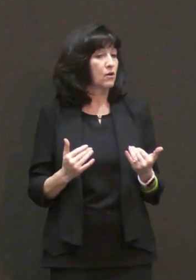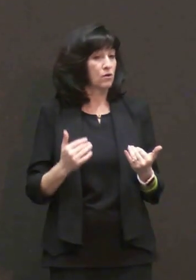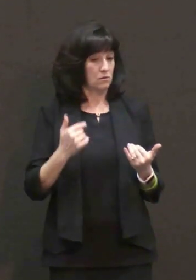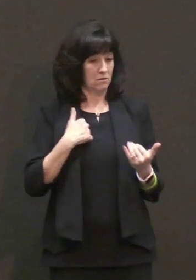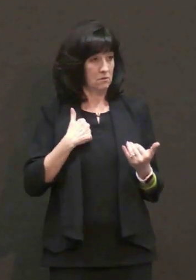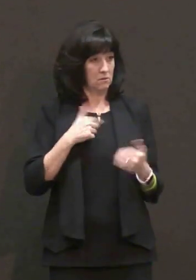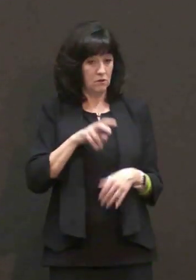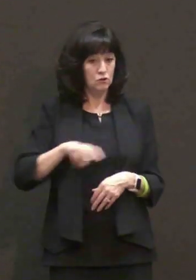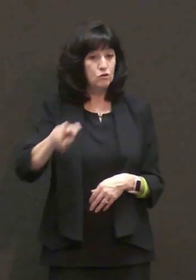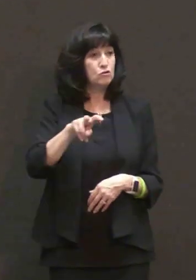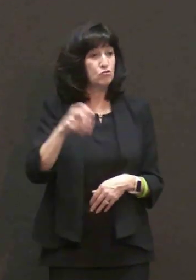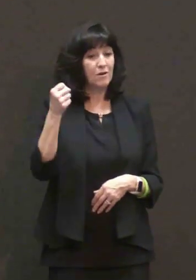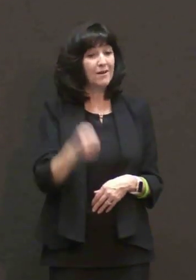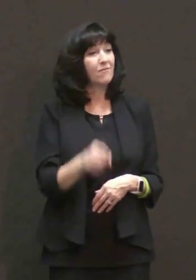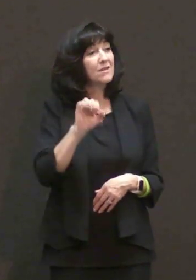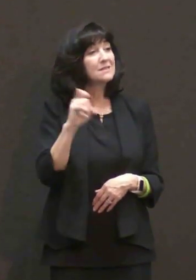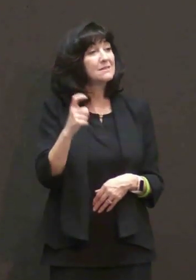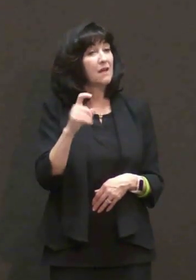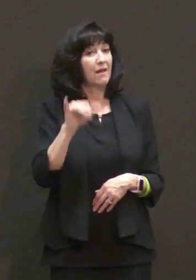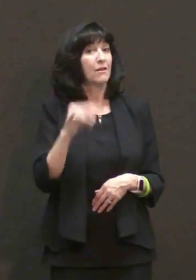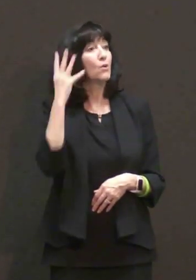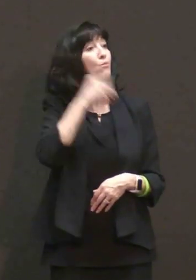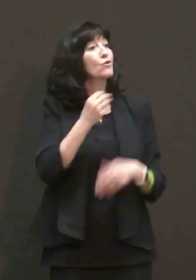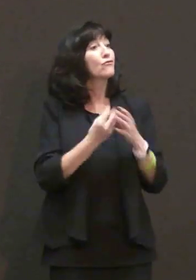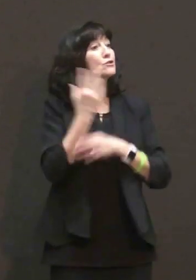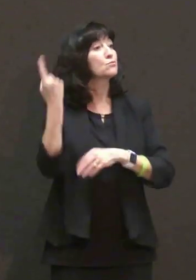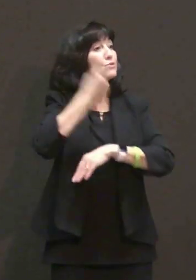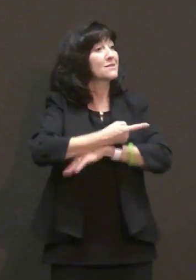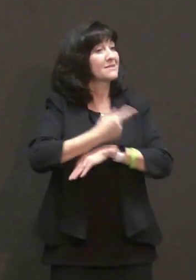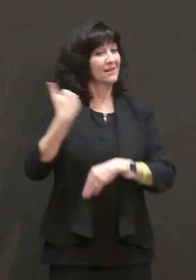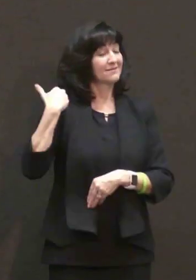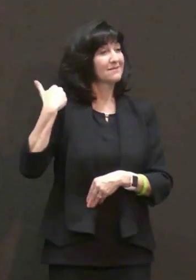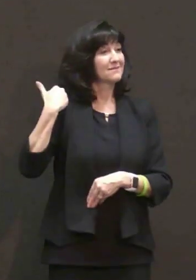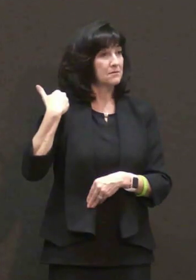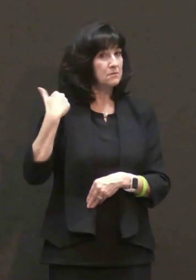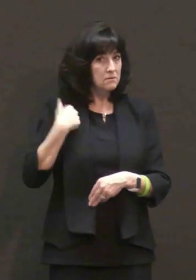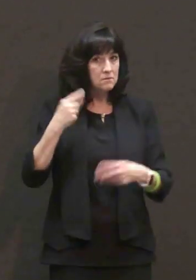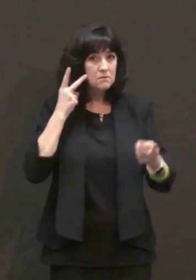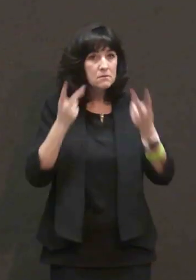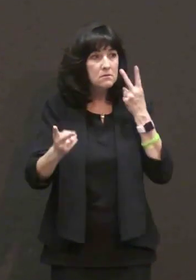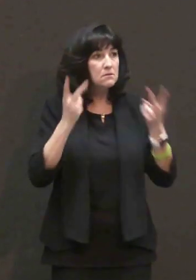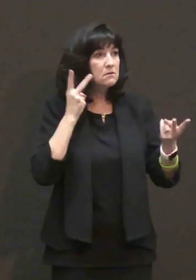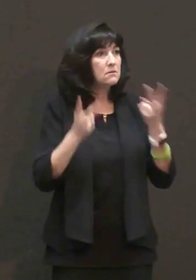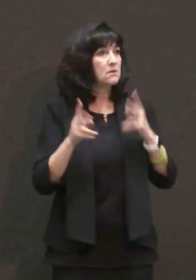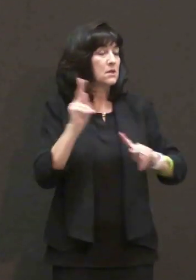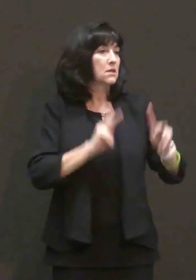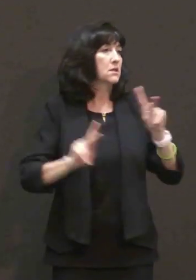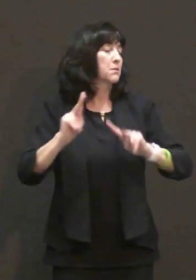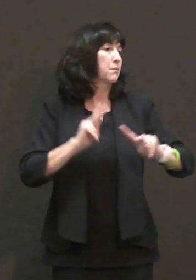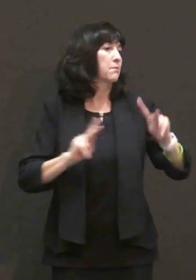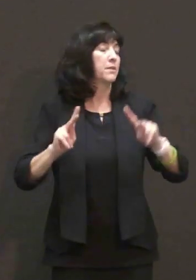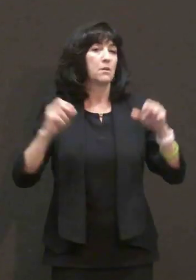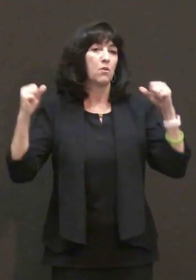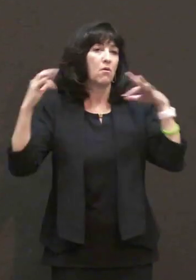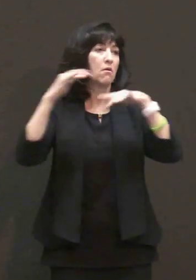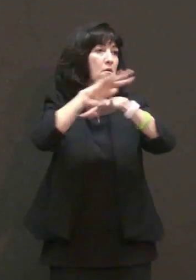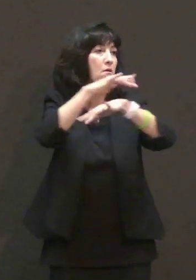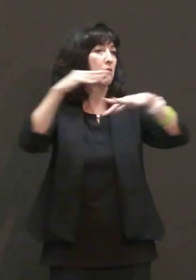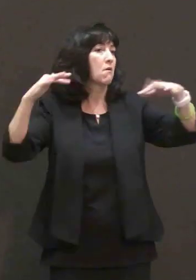traveled to Sussex County on that beautiful spring day and saw all the people out on the beaches, I mean, I knew what we had to